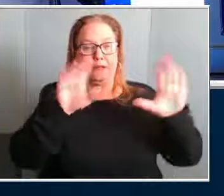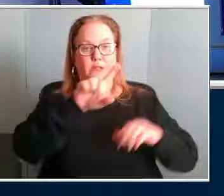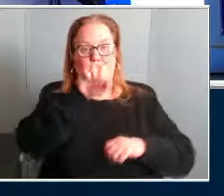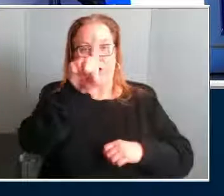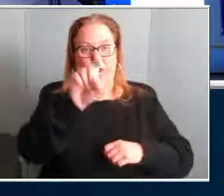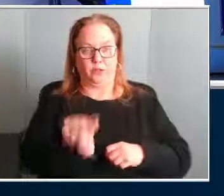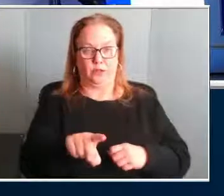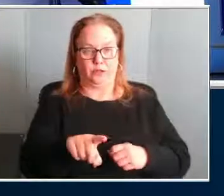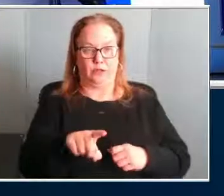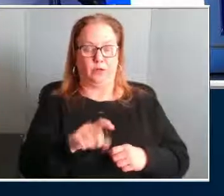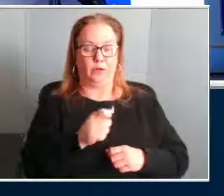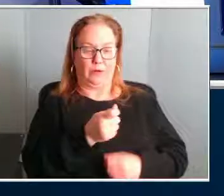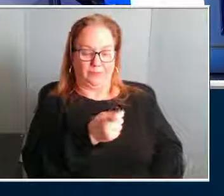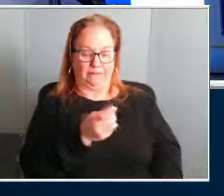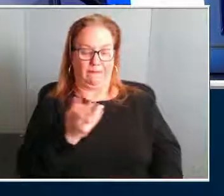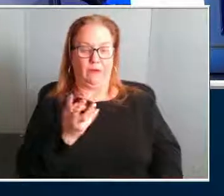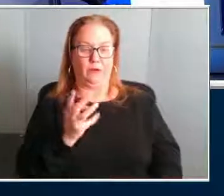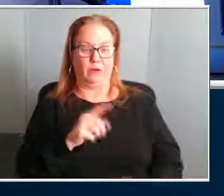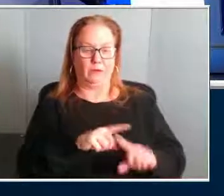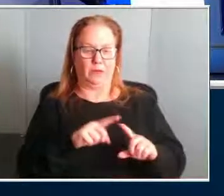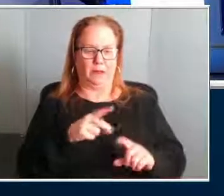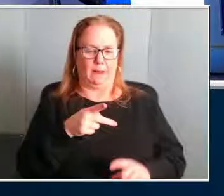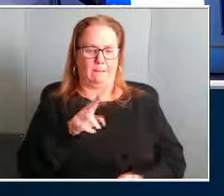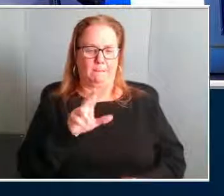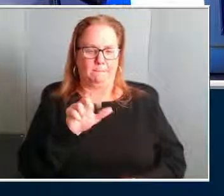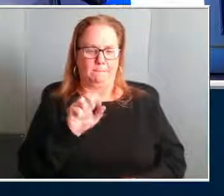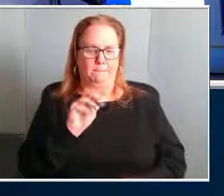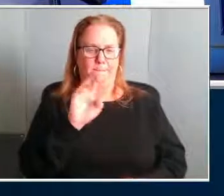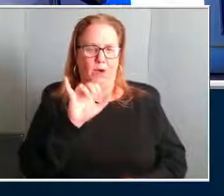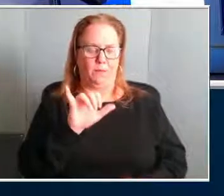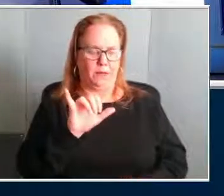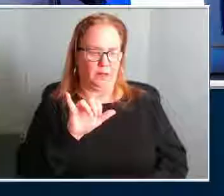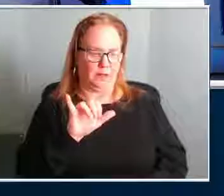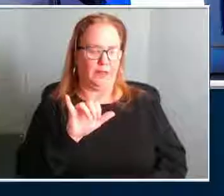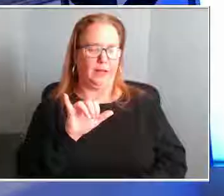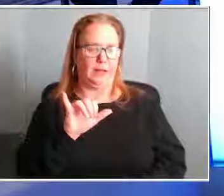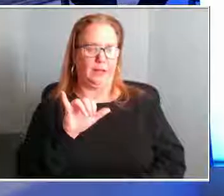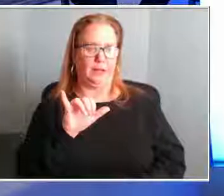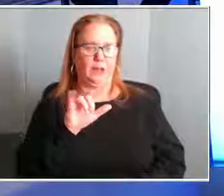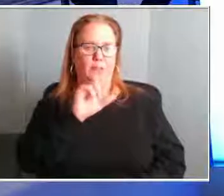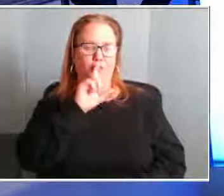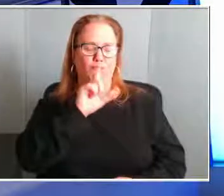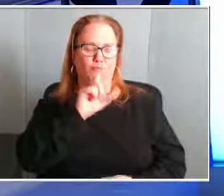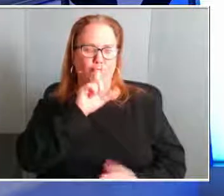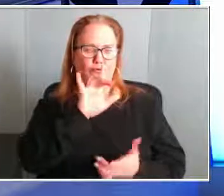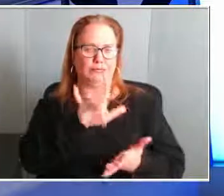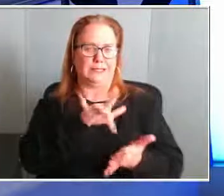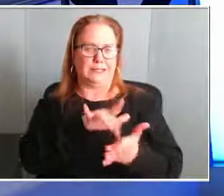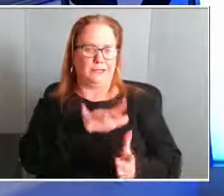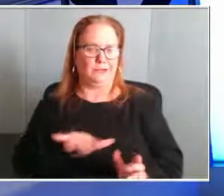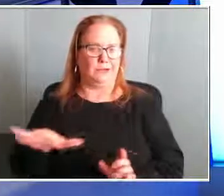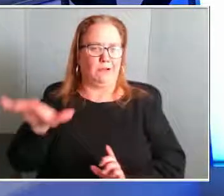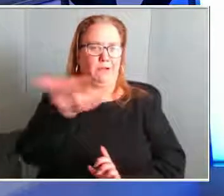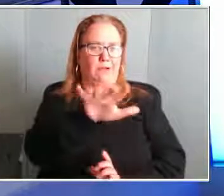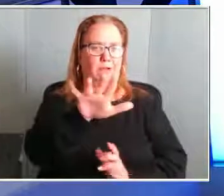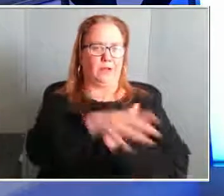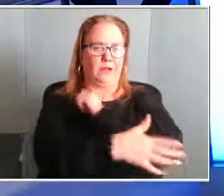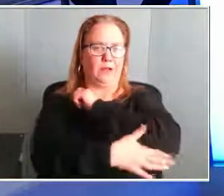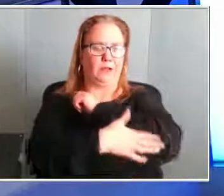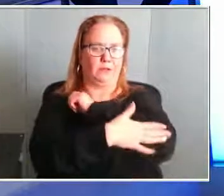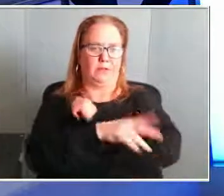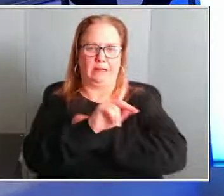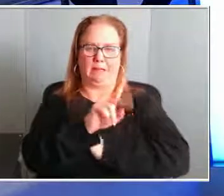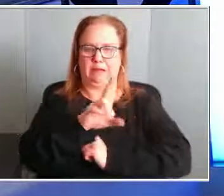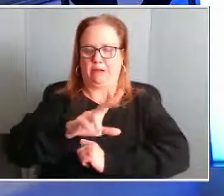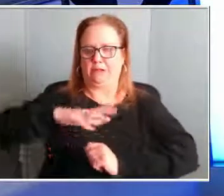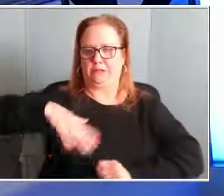are doing a few, but there are some pulmonary thromboembolectomy true centers around the country. But I don't know that we haven't developed that as